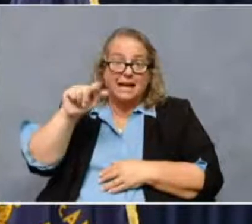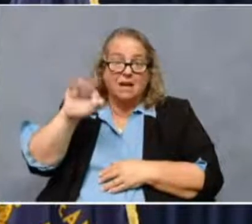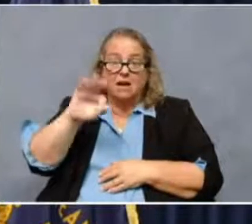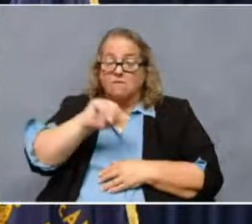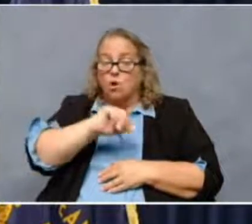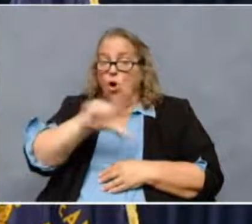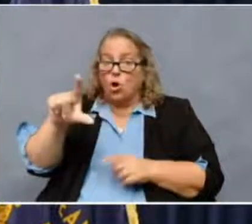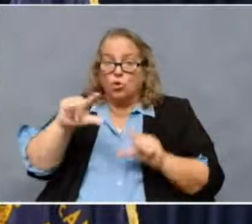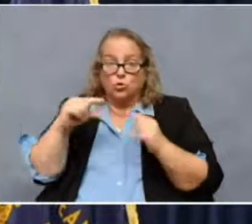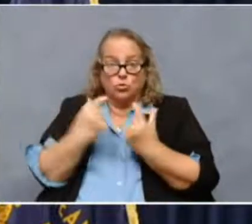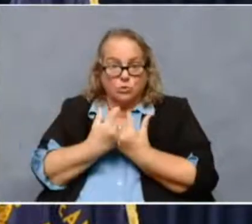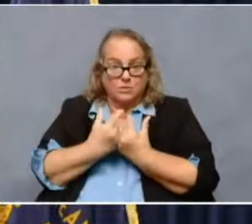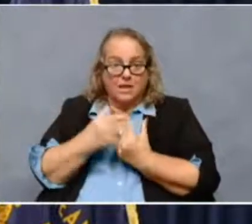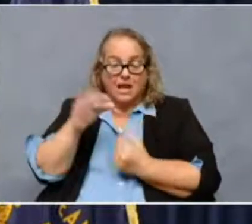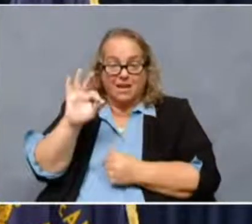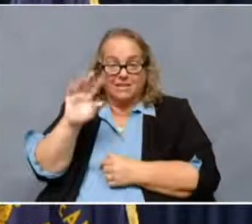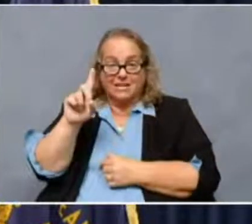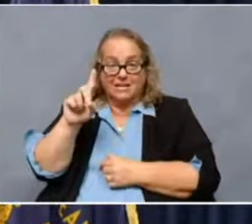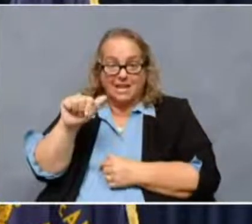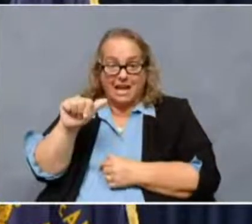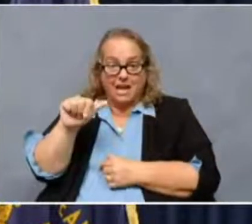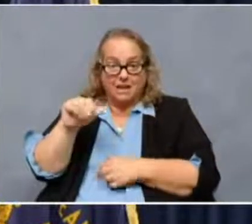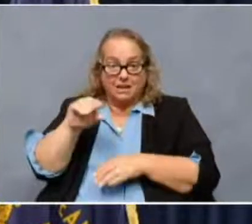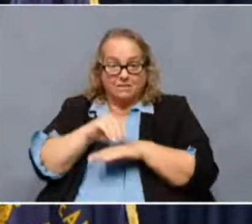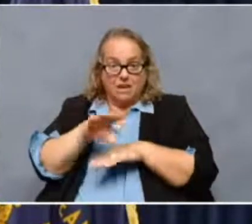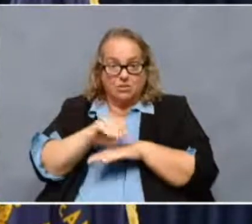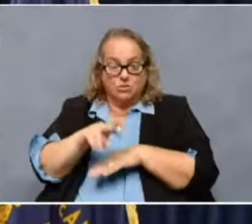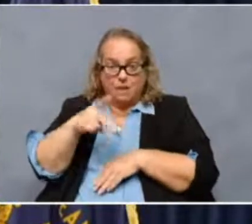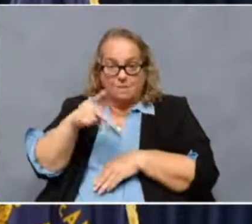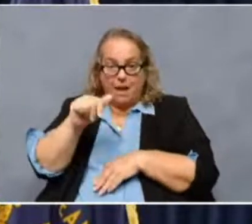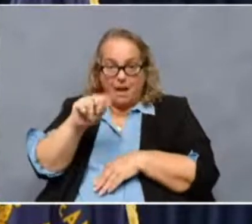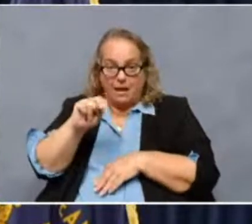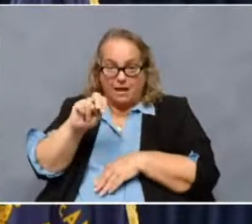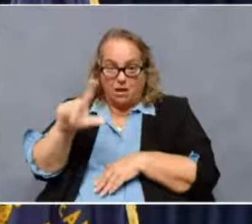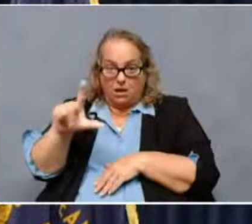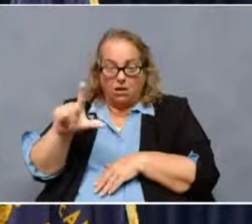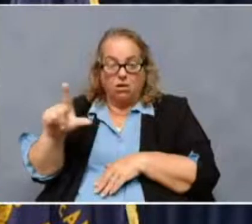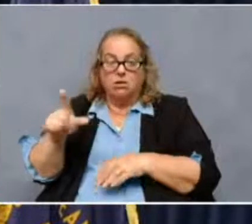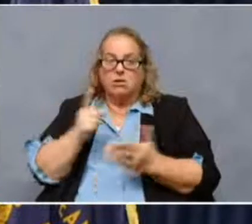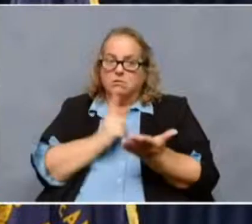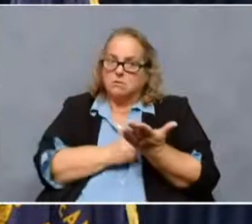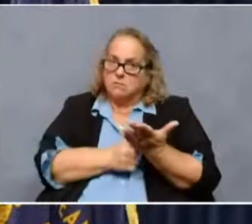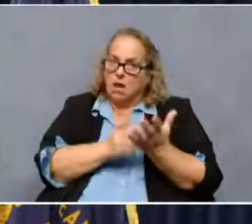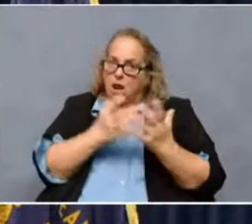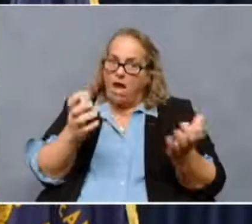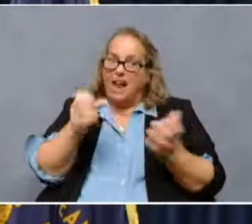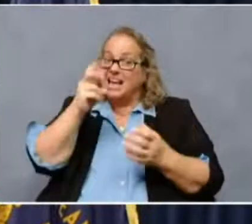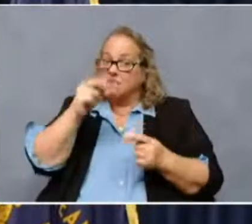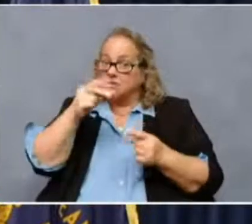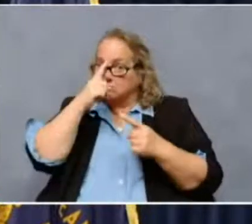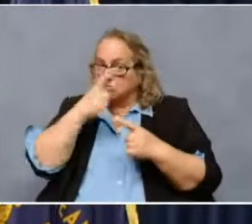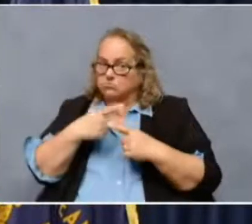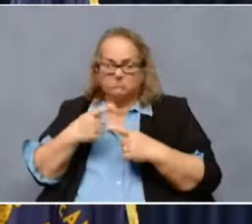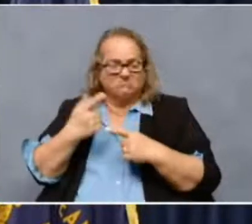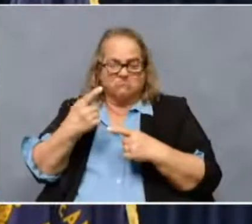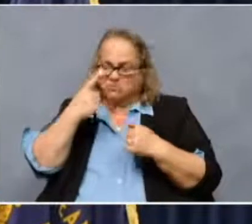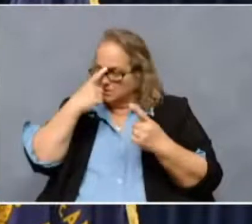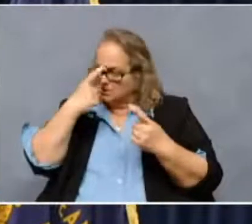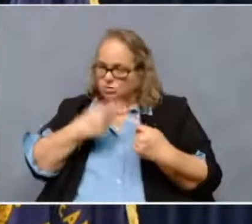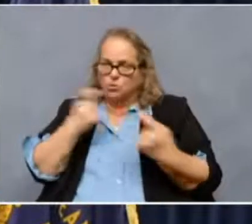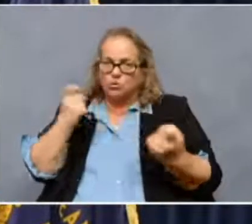FDA advisory panel, the one that really talked a lot and even disagreed with the president on boosters, they take their job seriously,